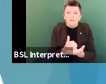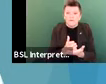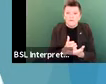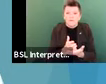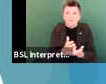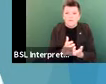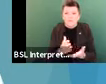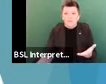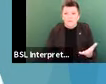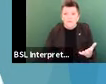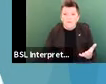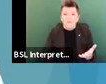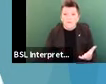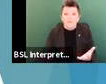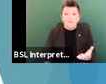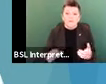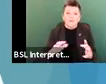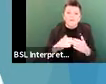more general